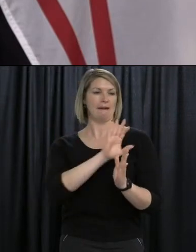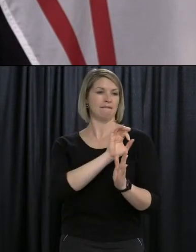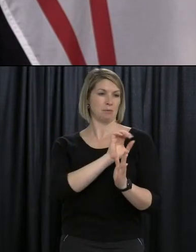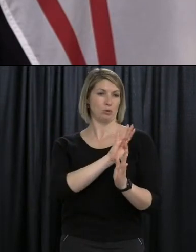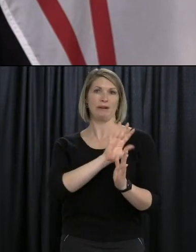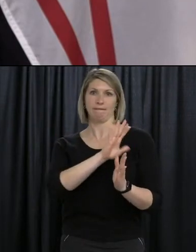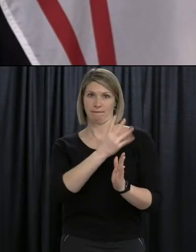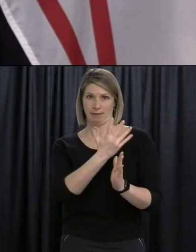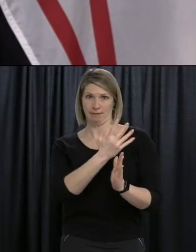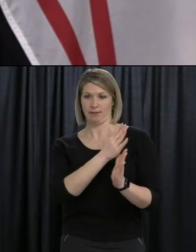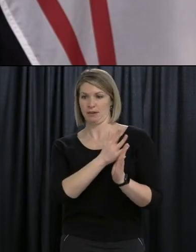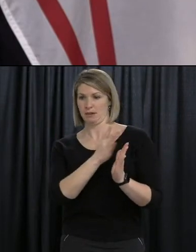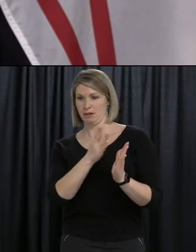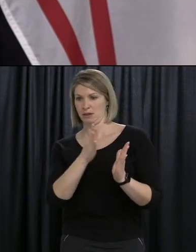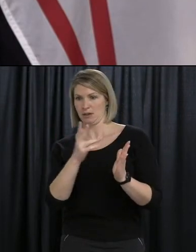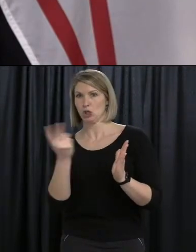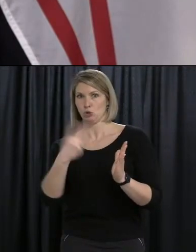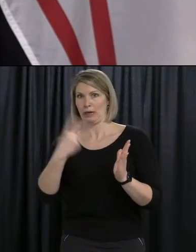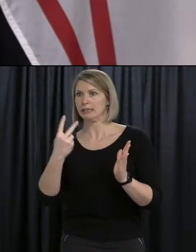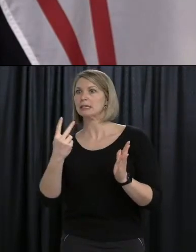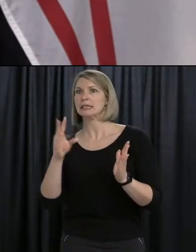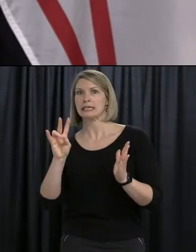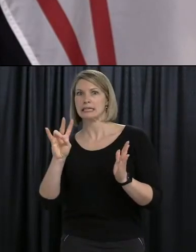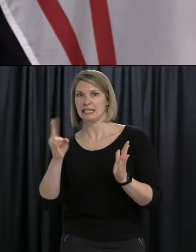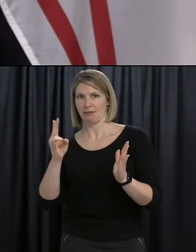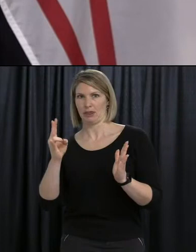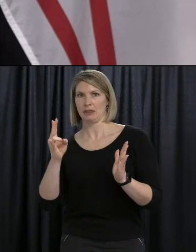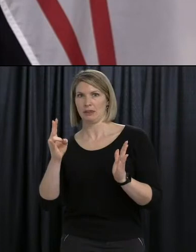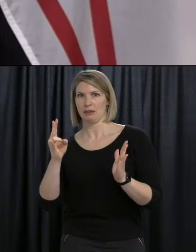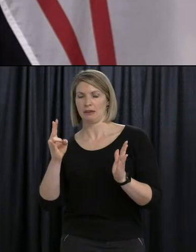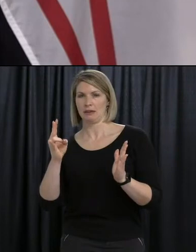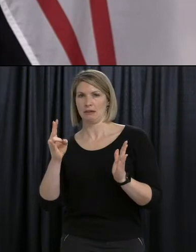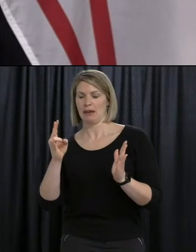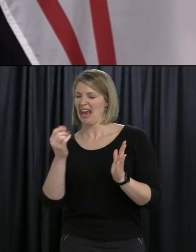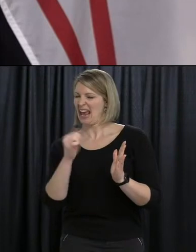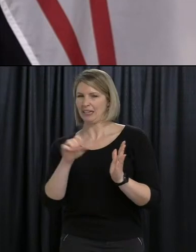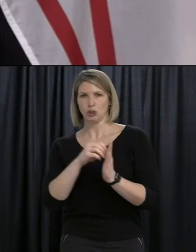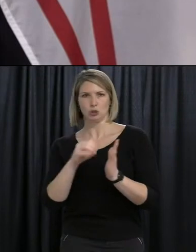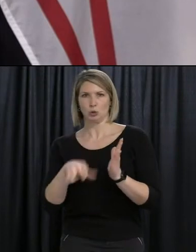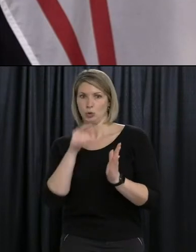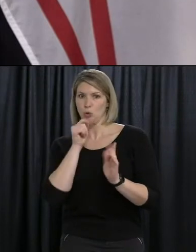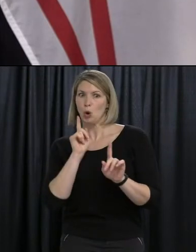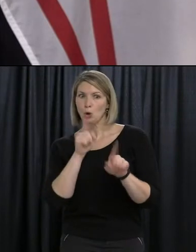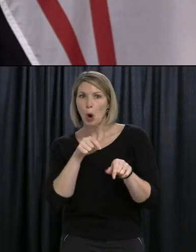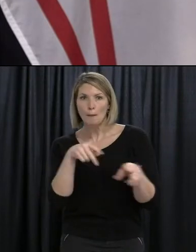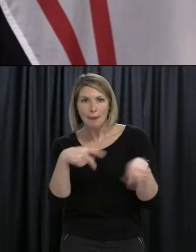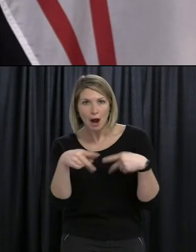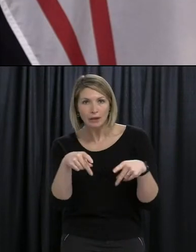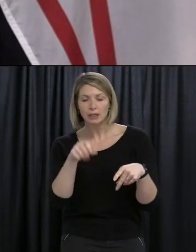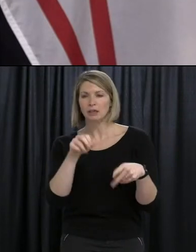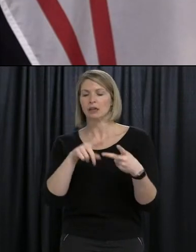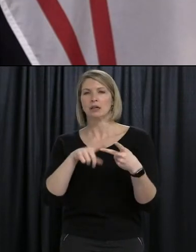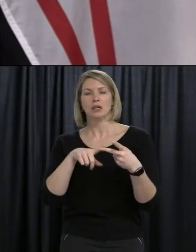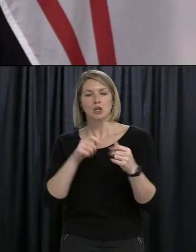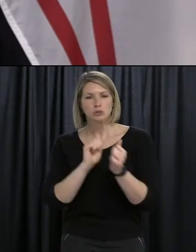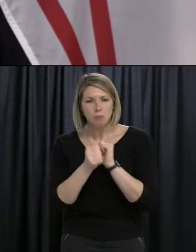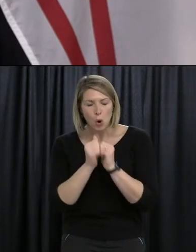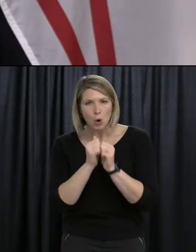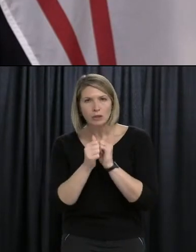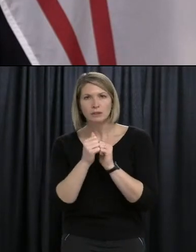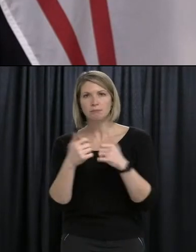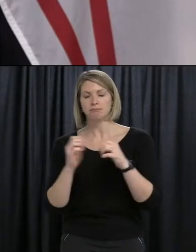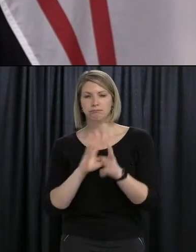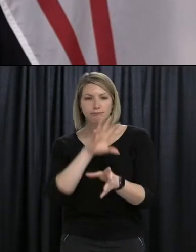to the 7th. Students in grades 7 to 12 and other individuals who played team sports with students in the